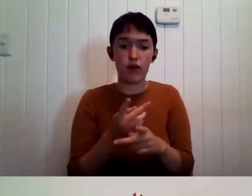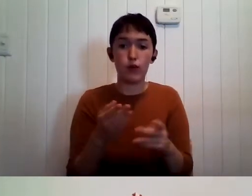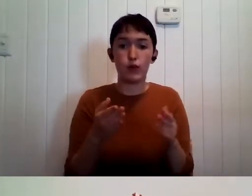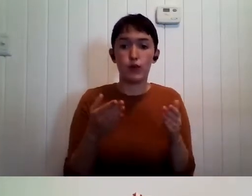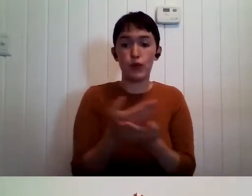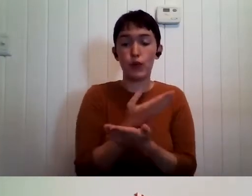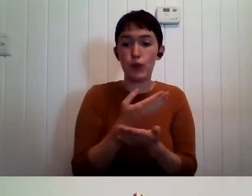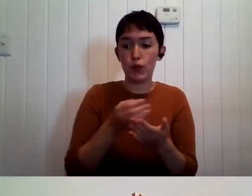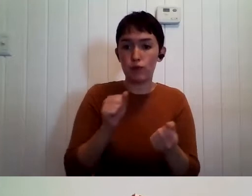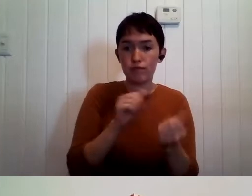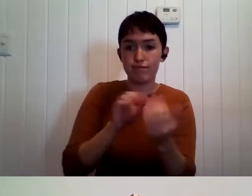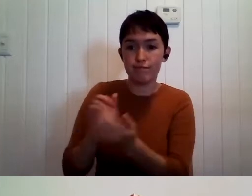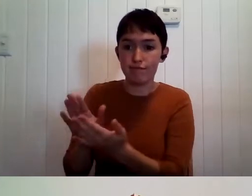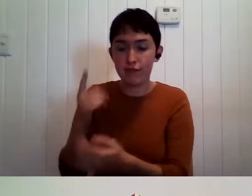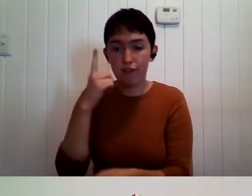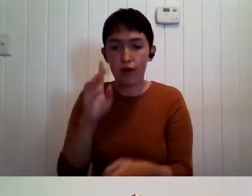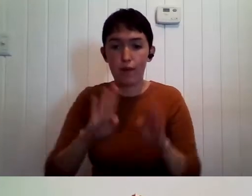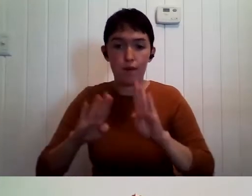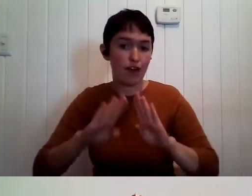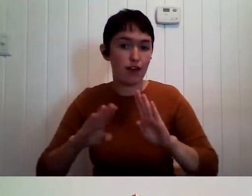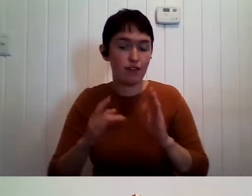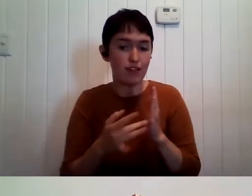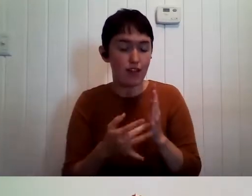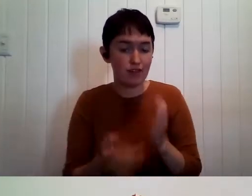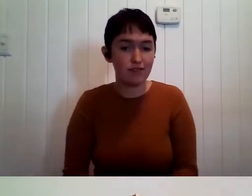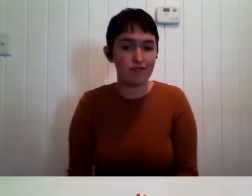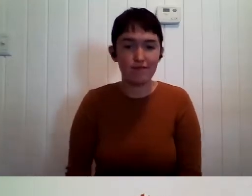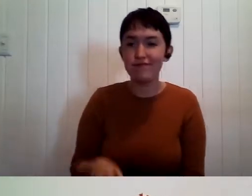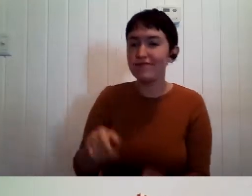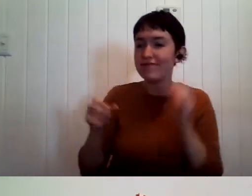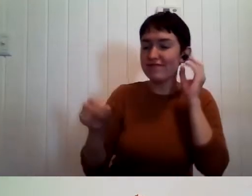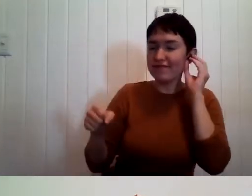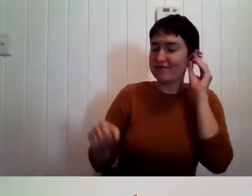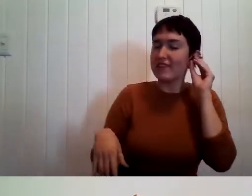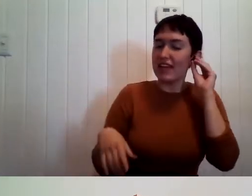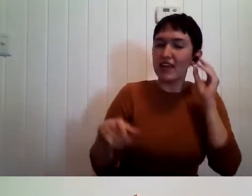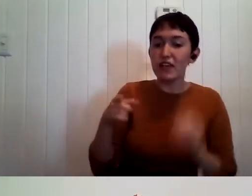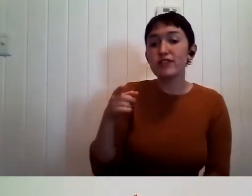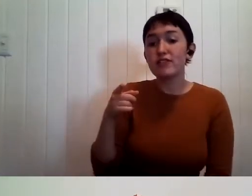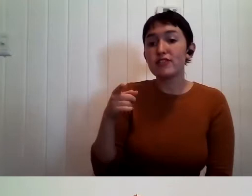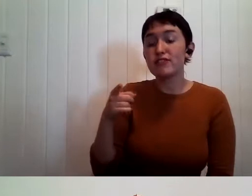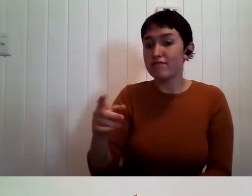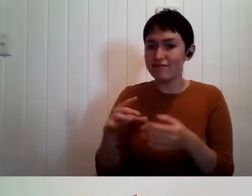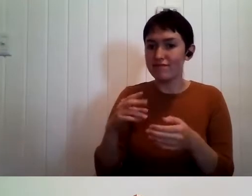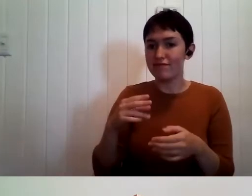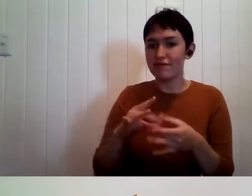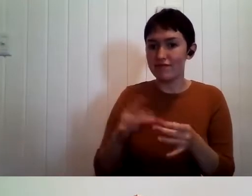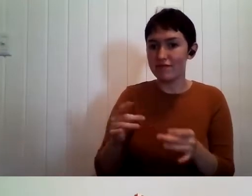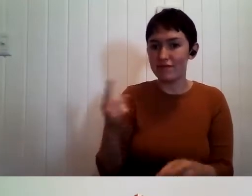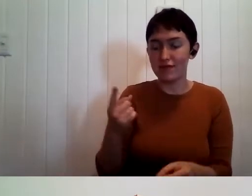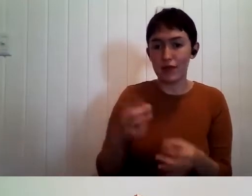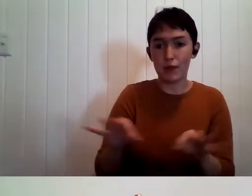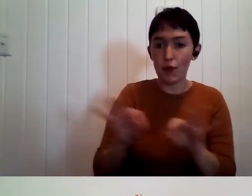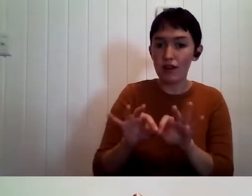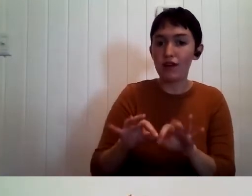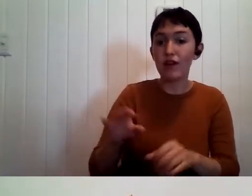way as well. For sure. You touch on a really important point, and that's the importance of computer science